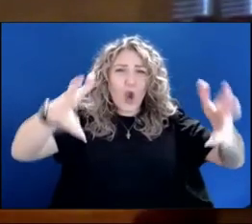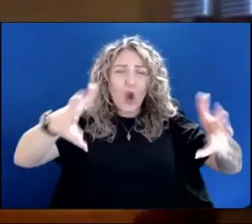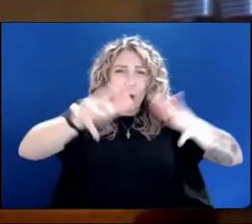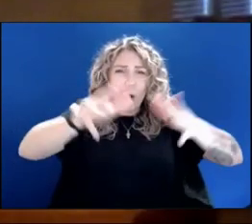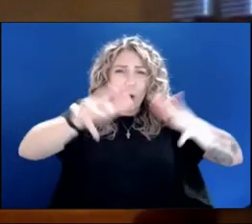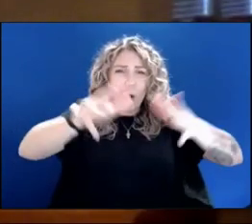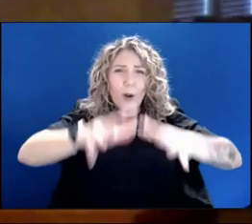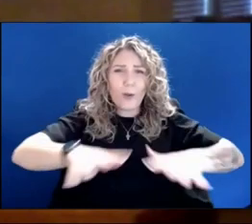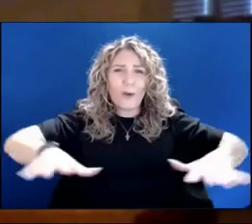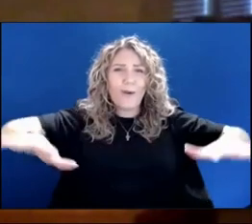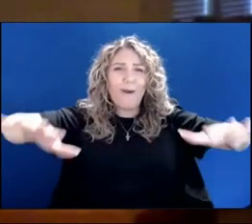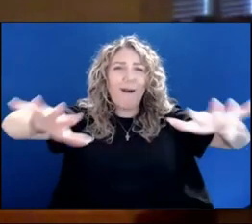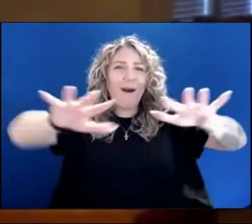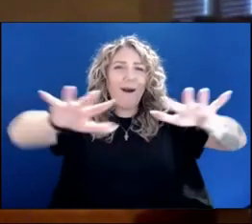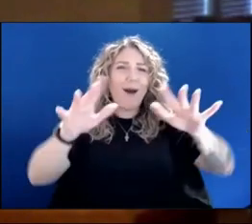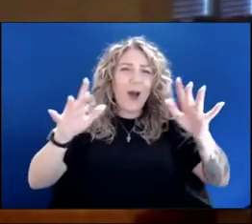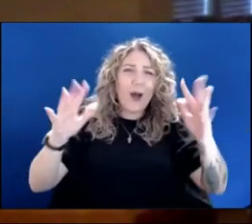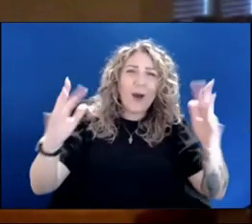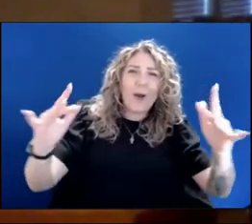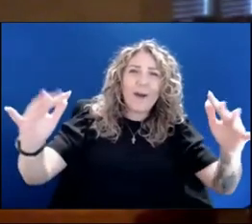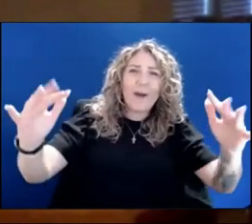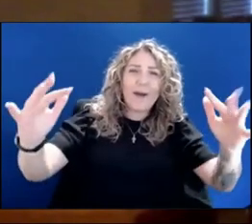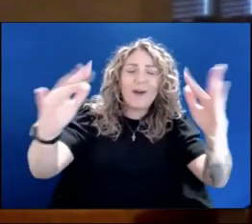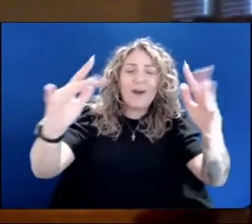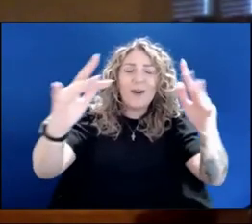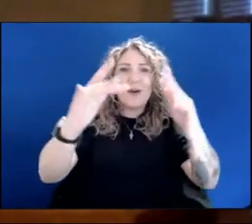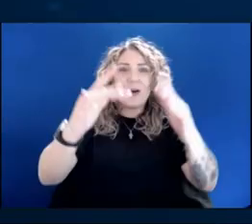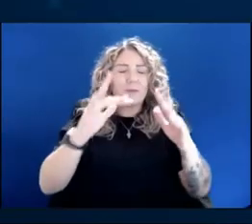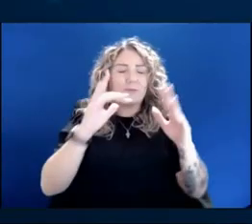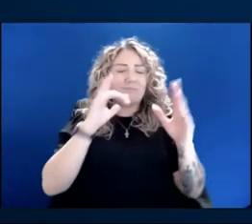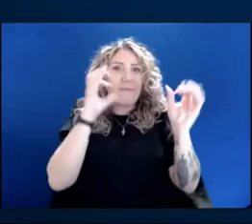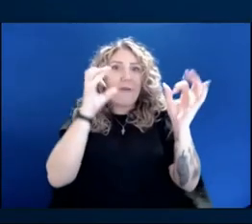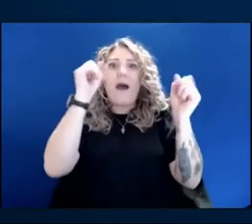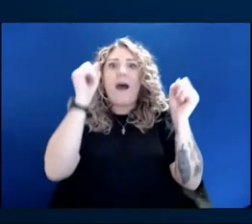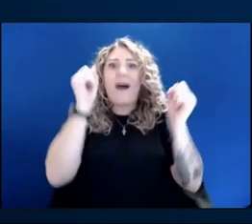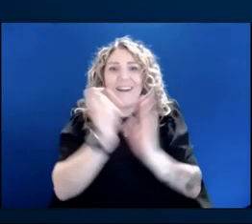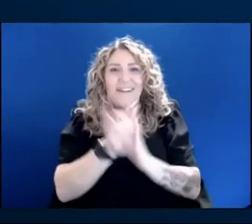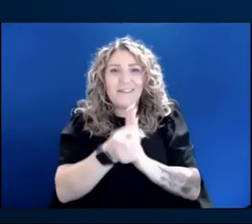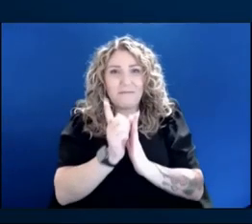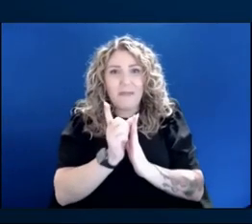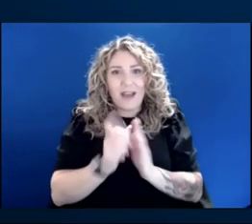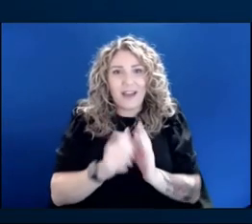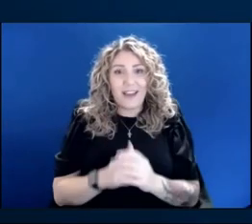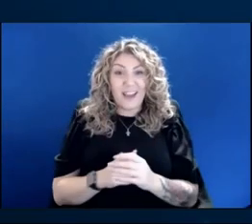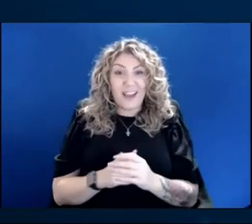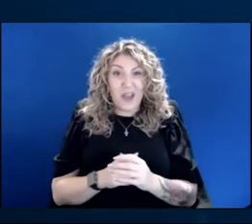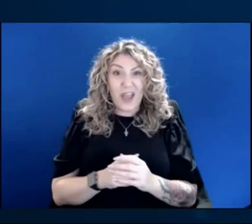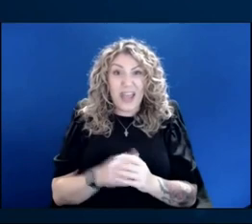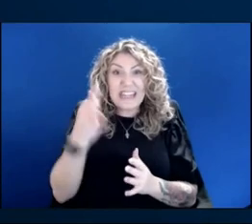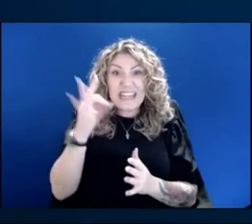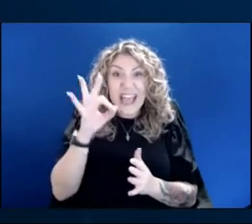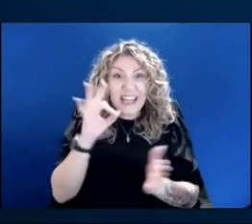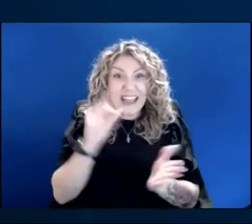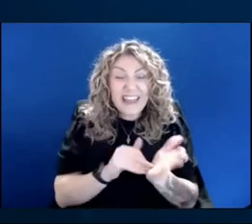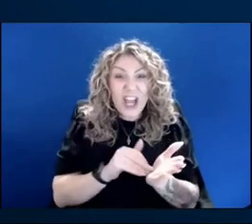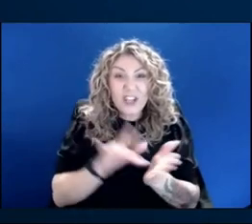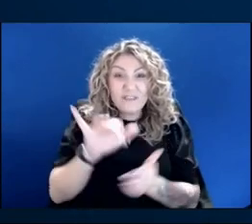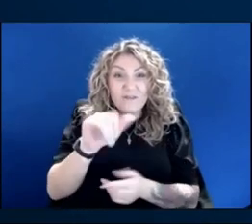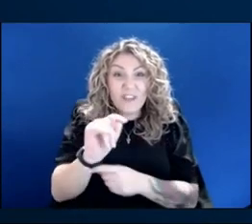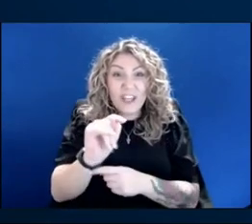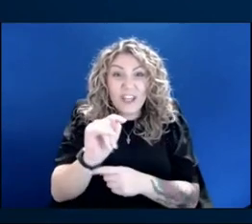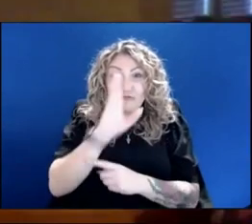was really just such an incredible moment. 19,000 feet straight up. How long were you on the mountain total? How many